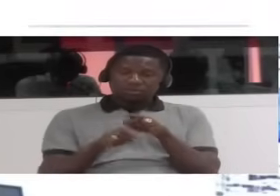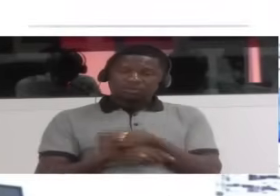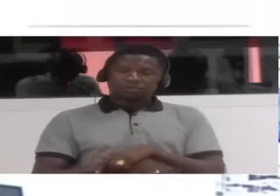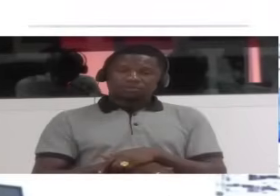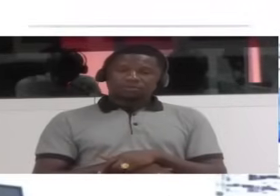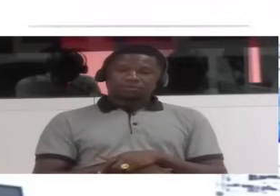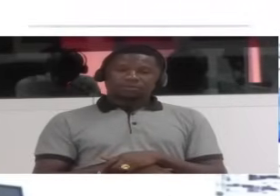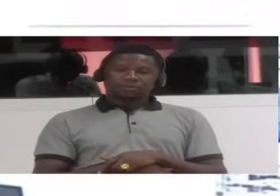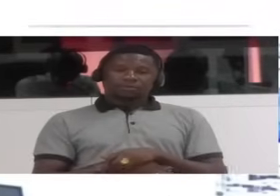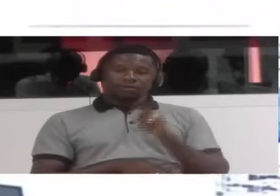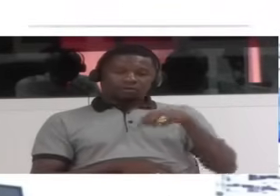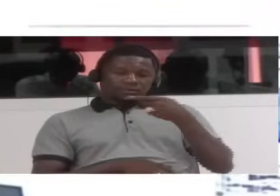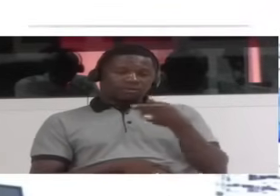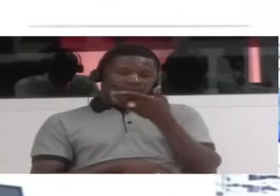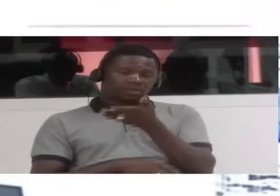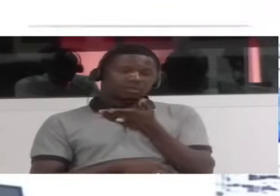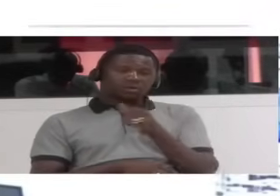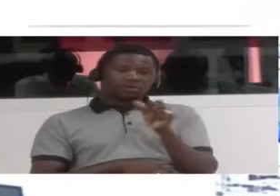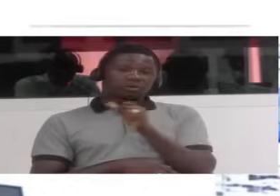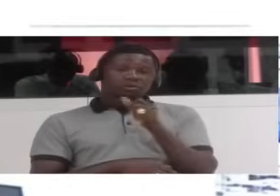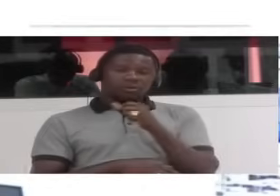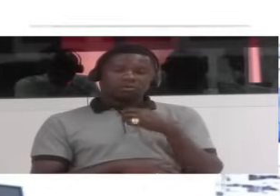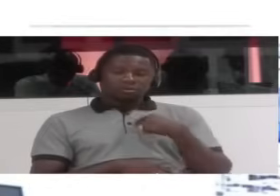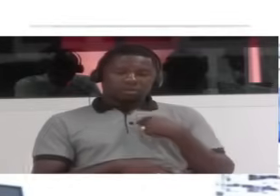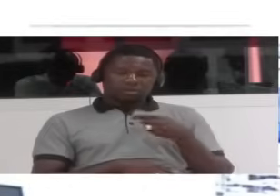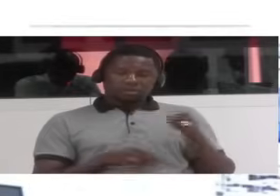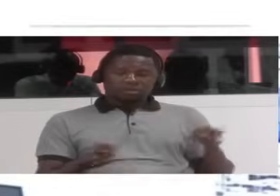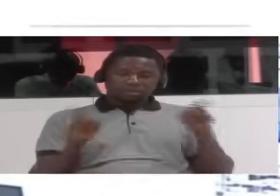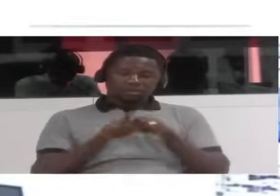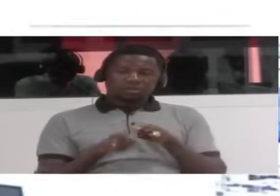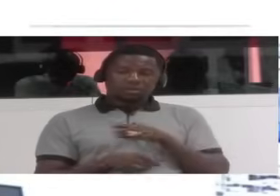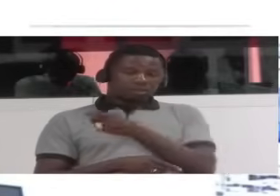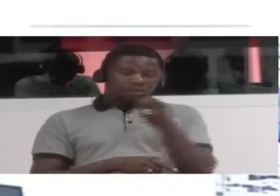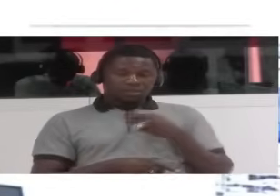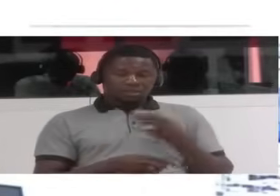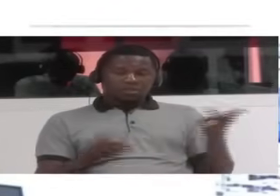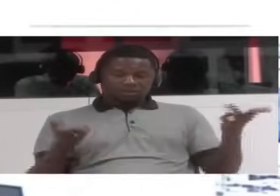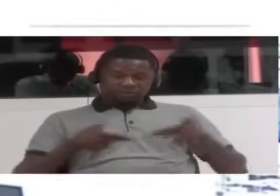there, the other mission I part, they invited me.